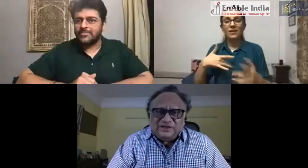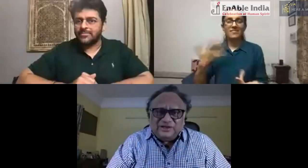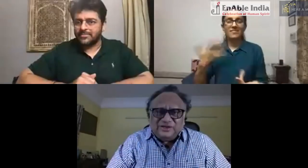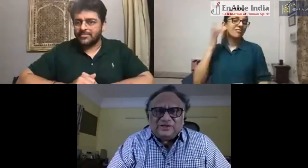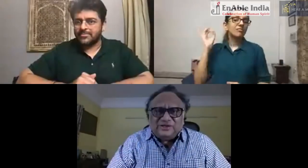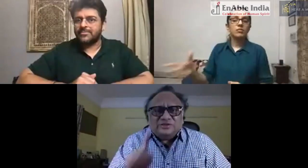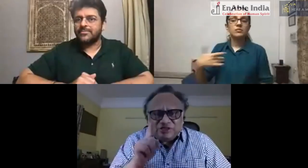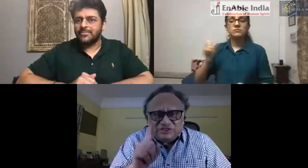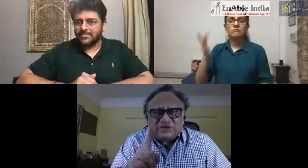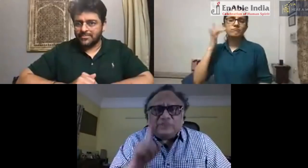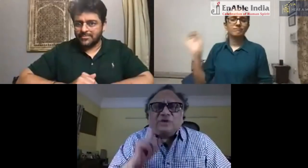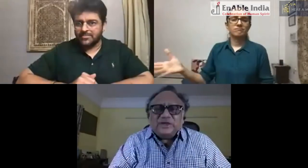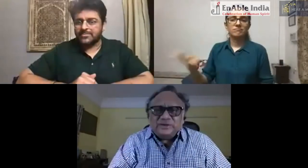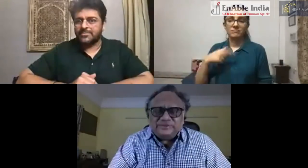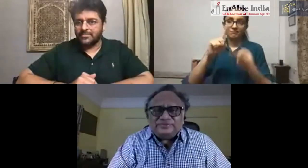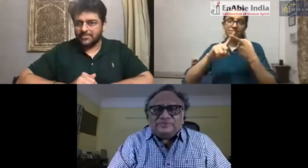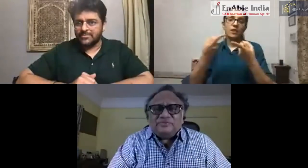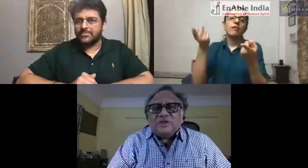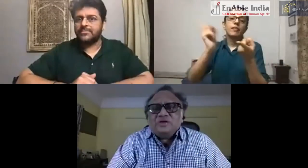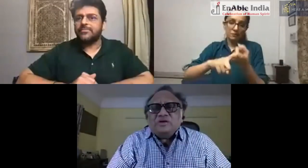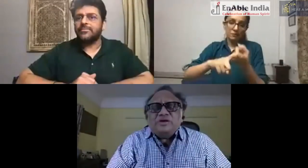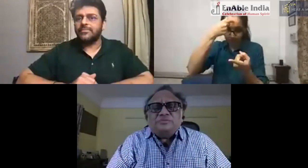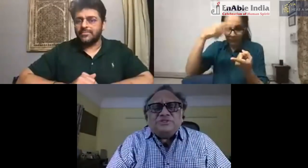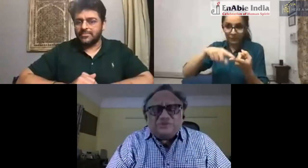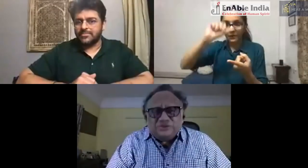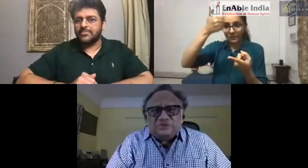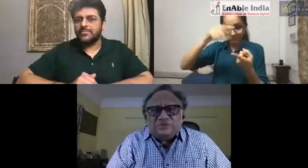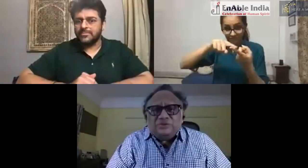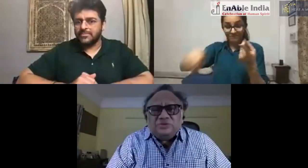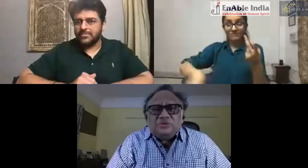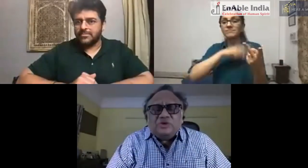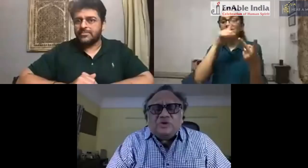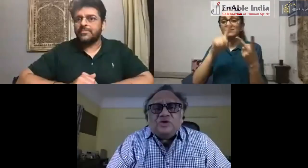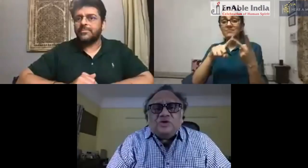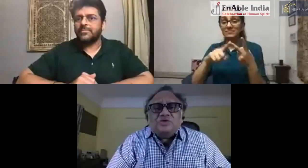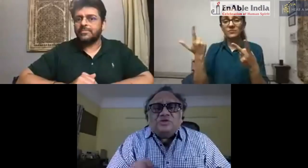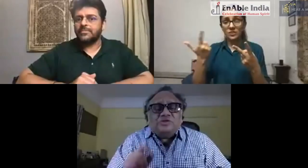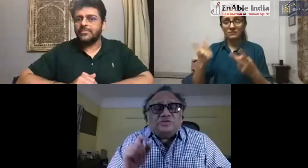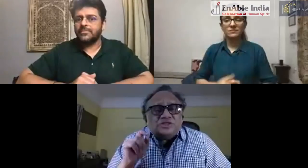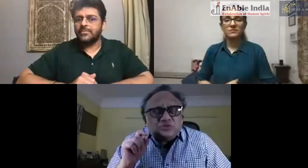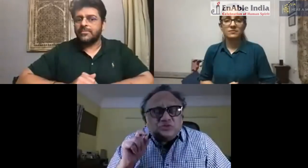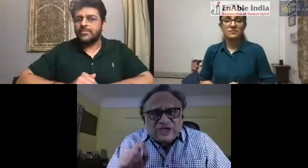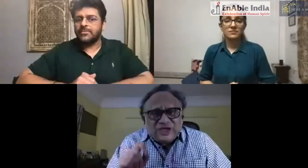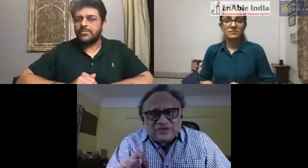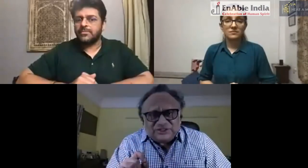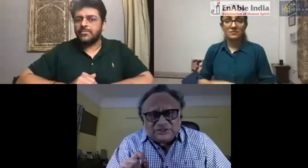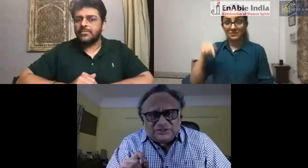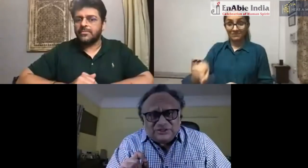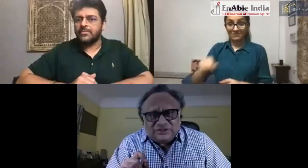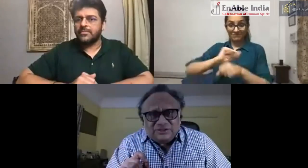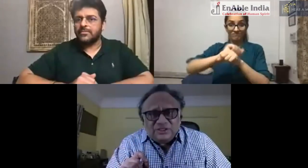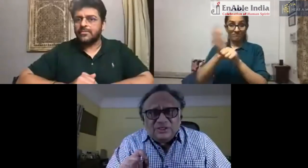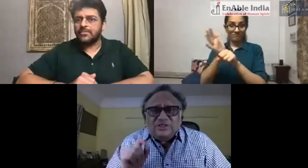neglecting it. That is number one. Number two, this